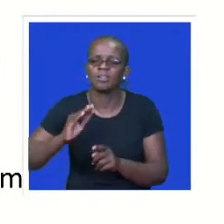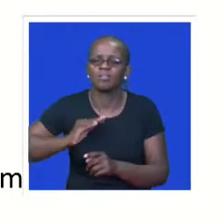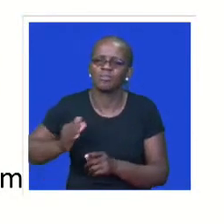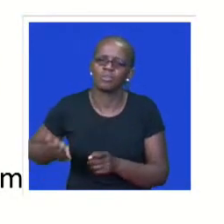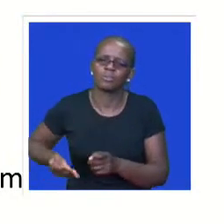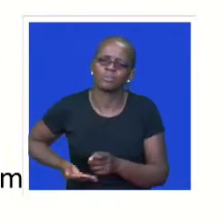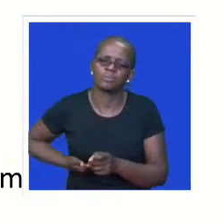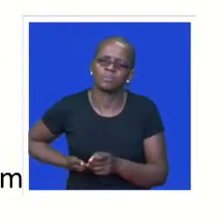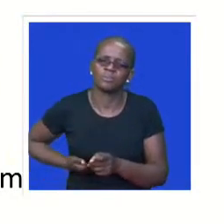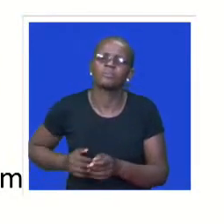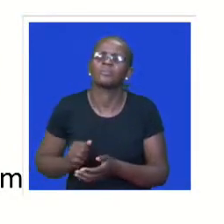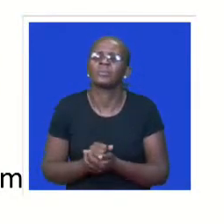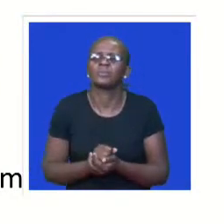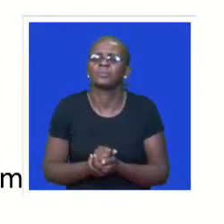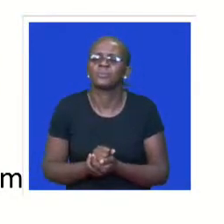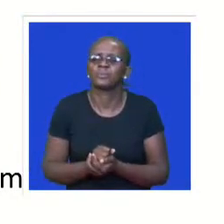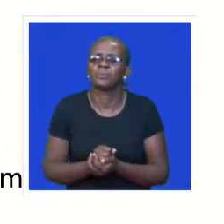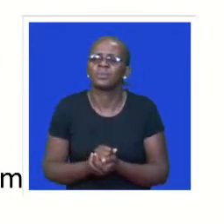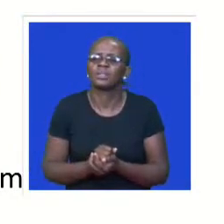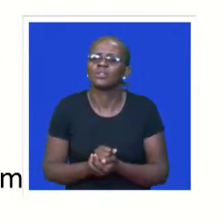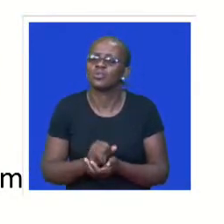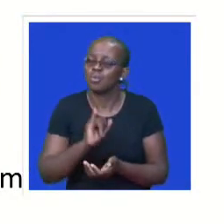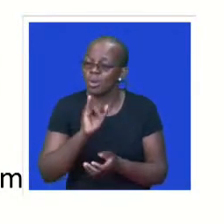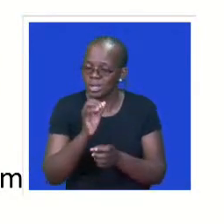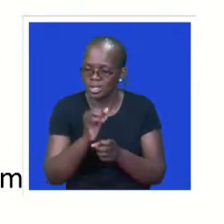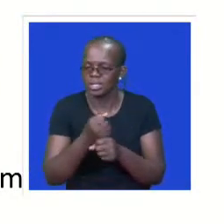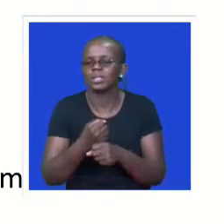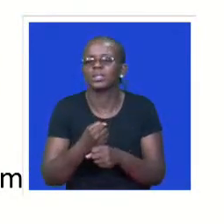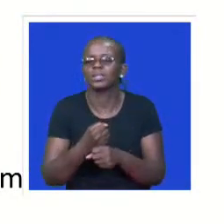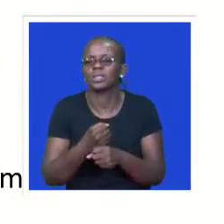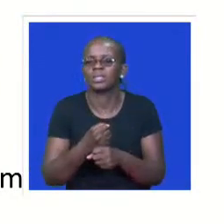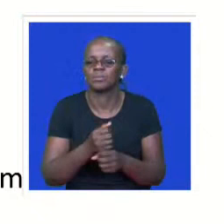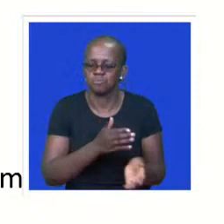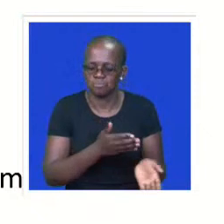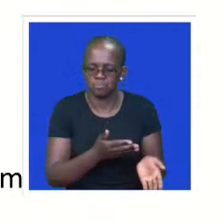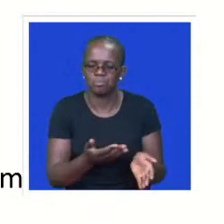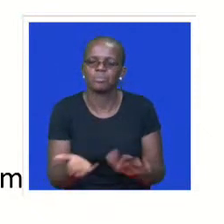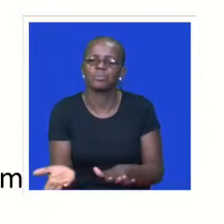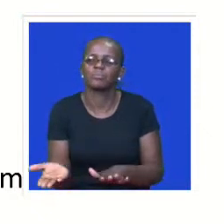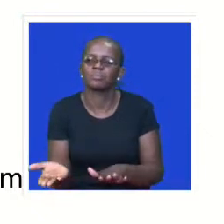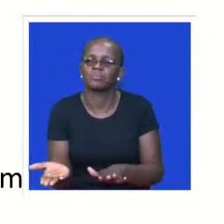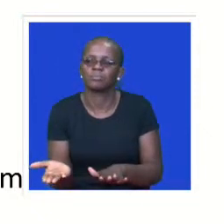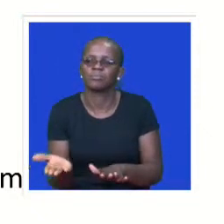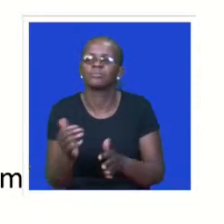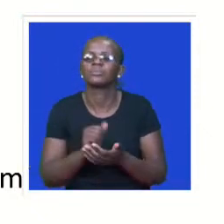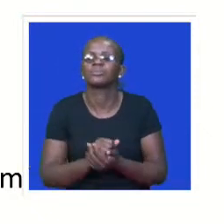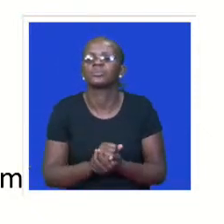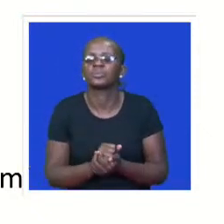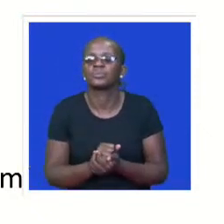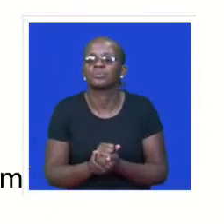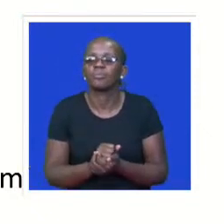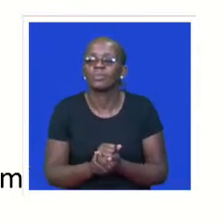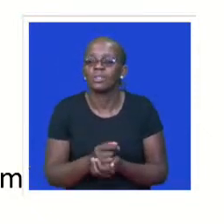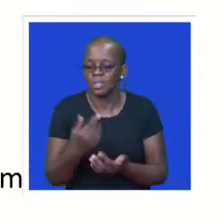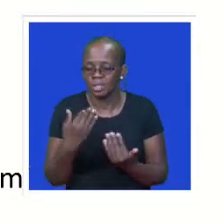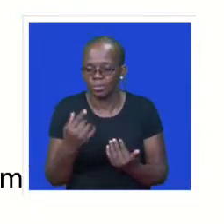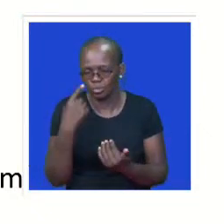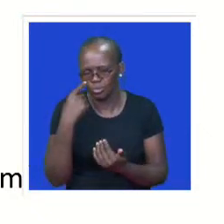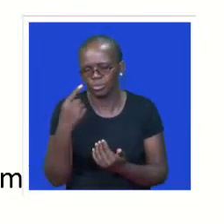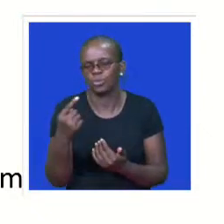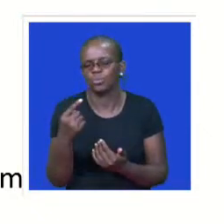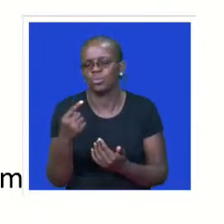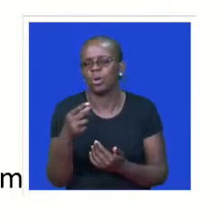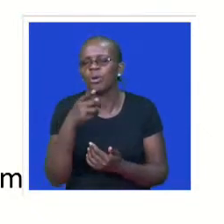mortal and die someday, dear learner. Now let us move on to the curses of the men. Let's move on to